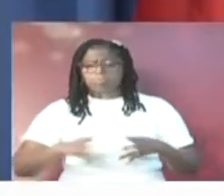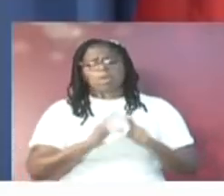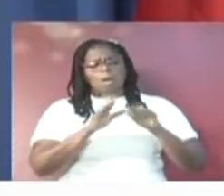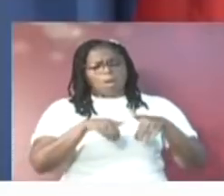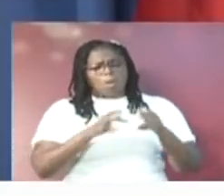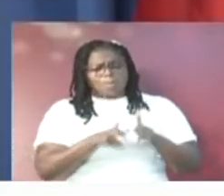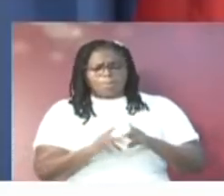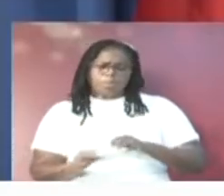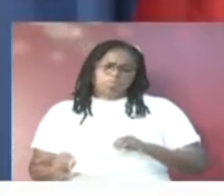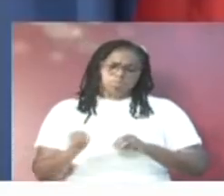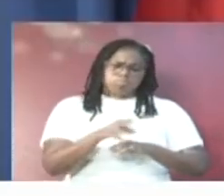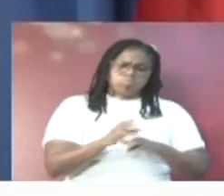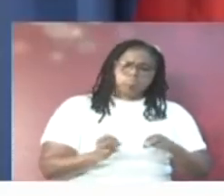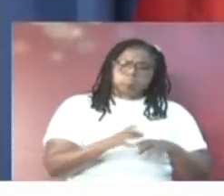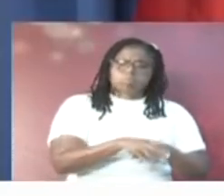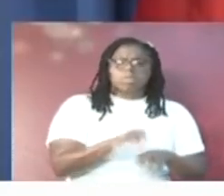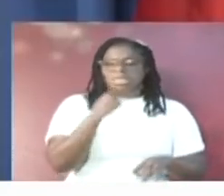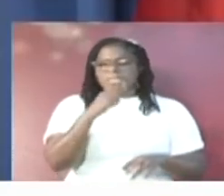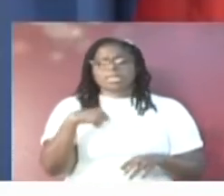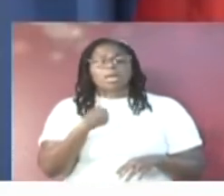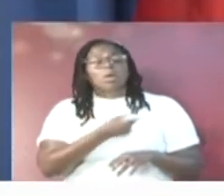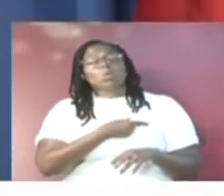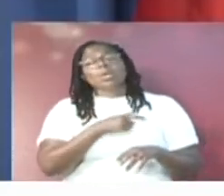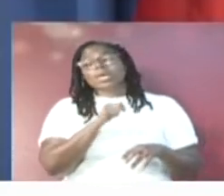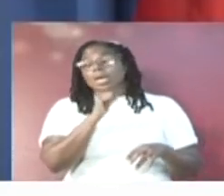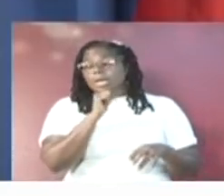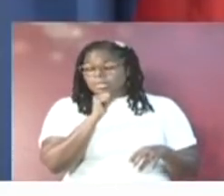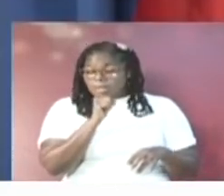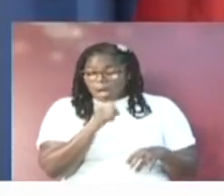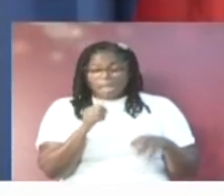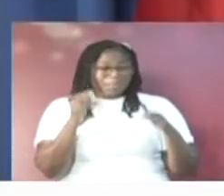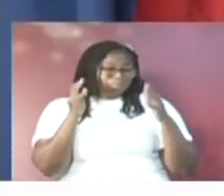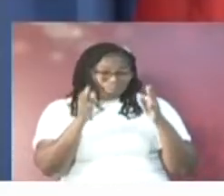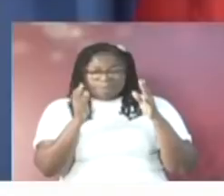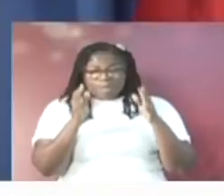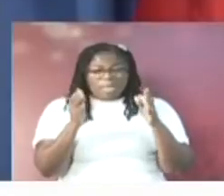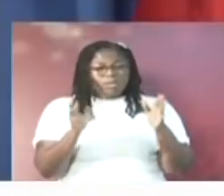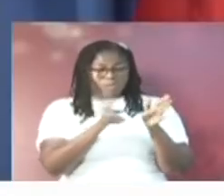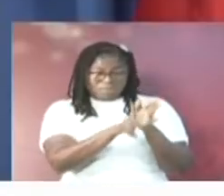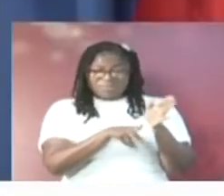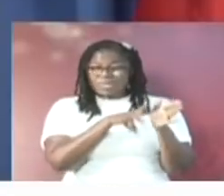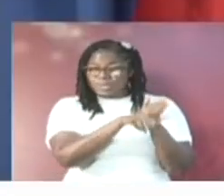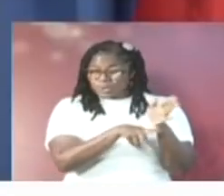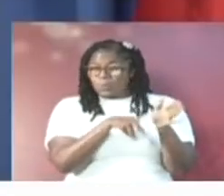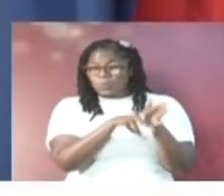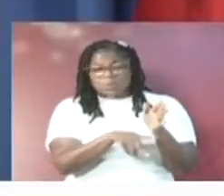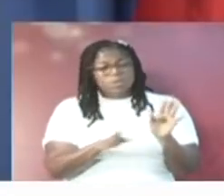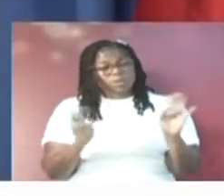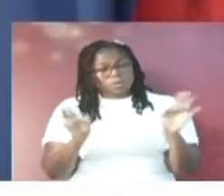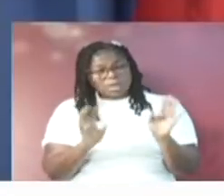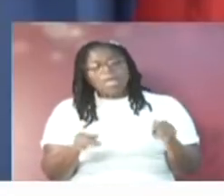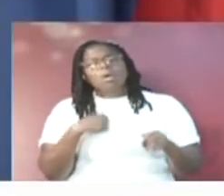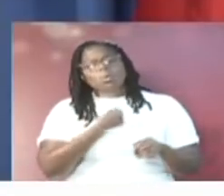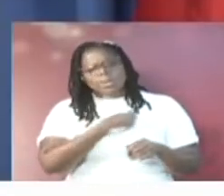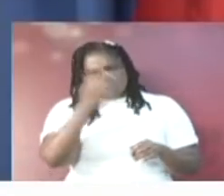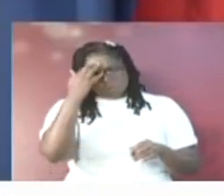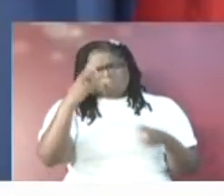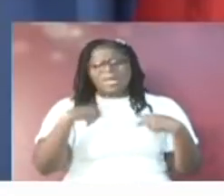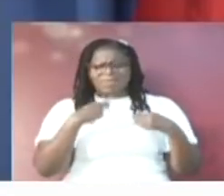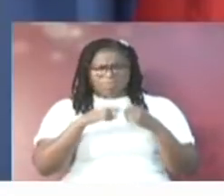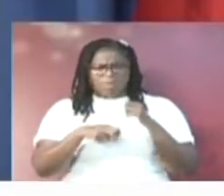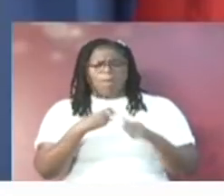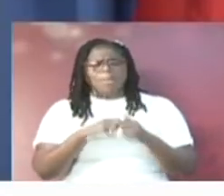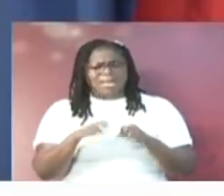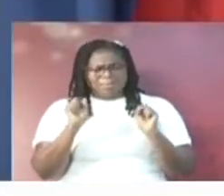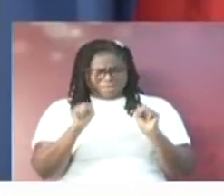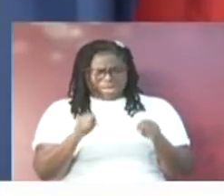altogether moved by particular videos. We are aware that we have a problem based on our resources and our circumstances. And as we